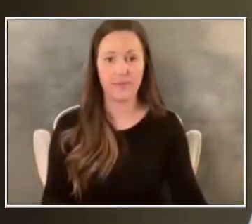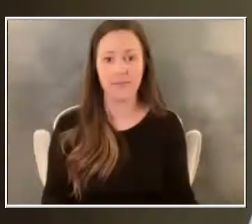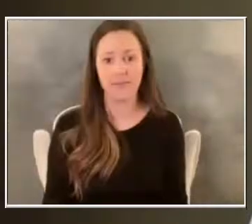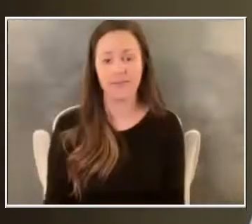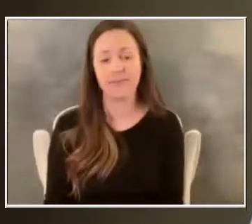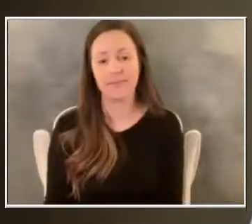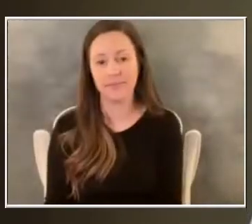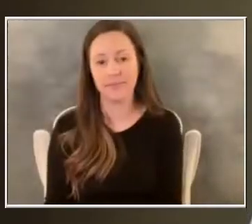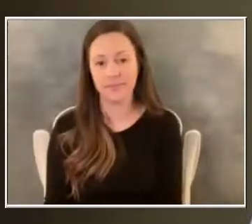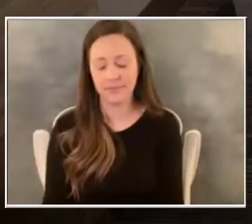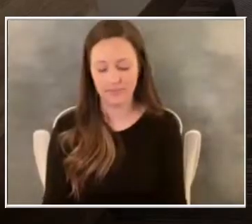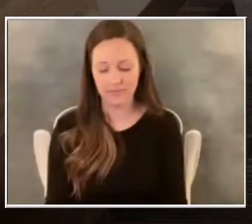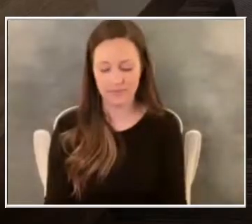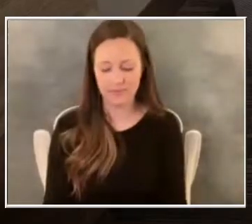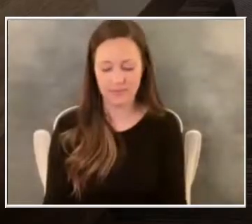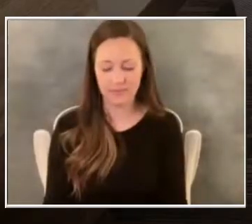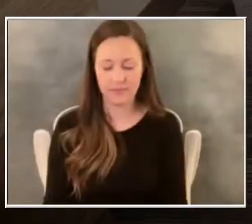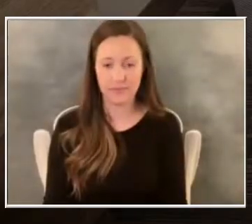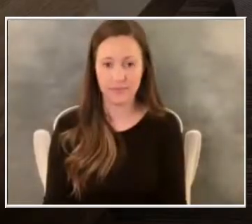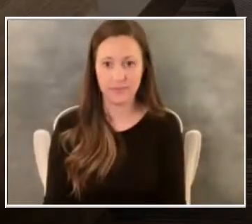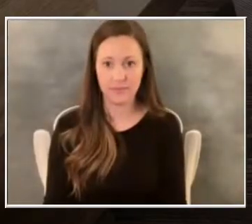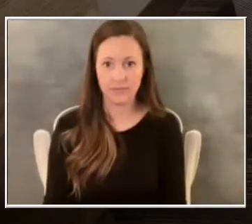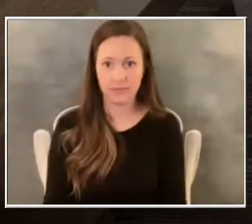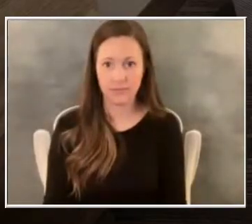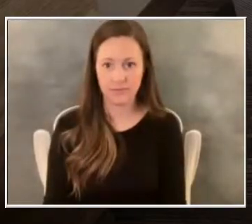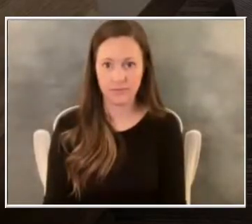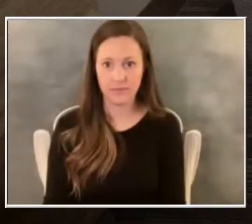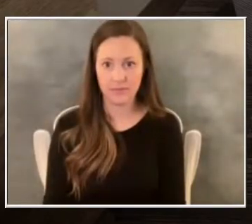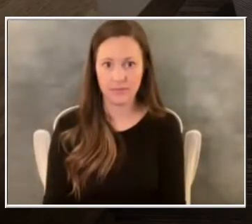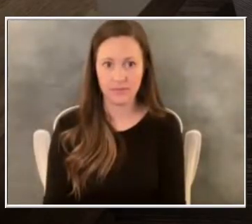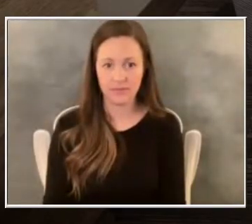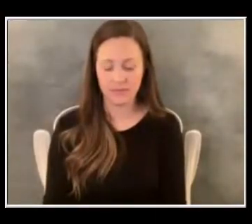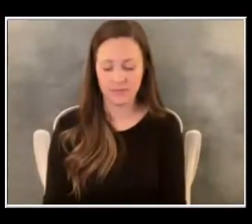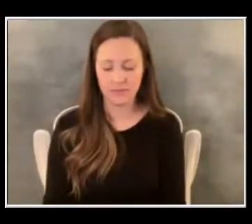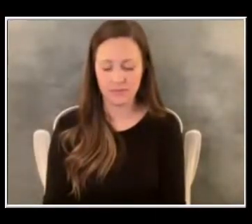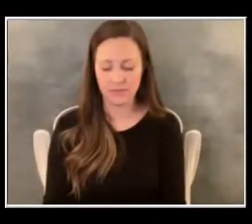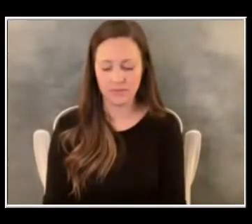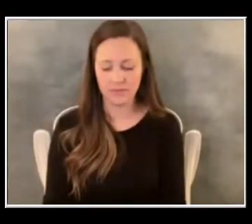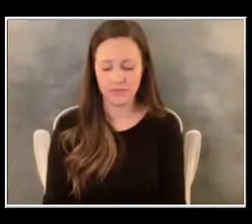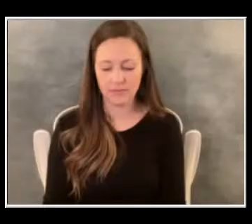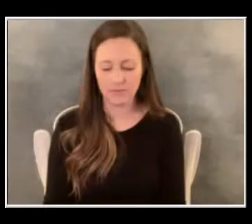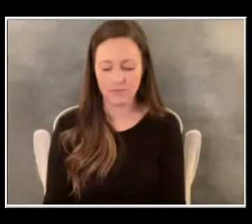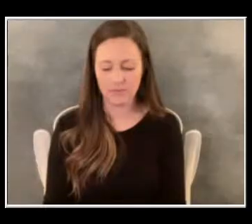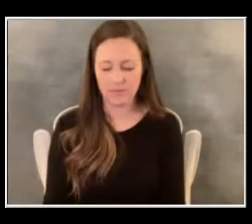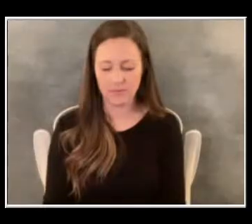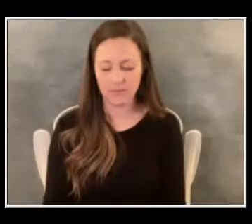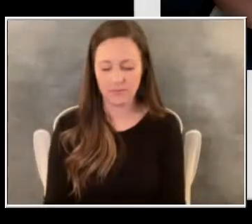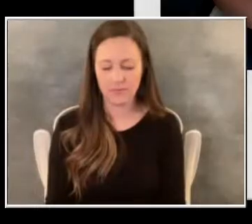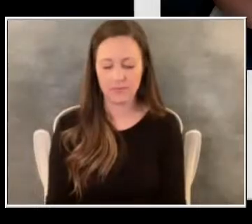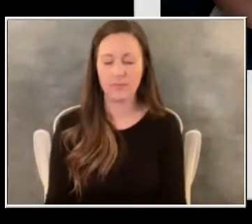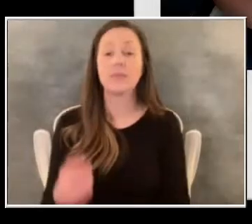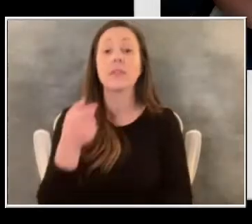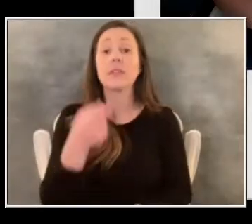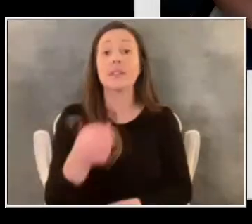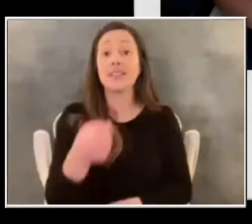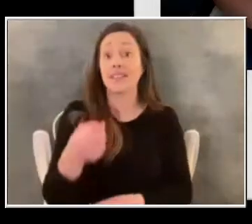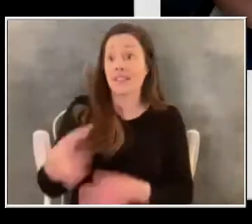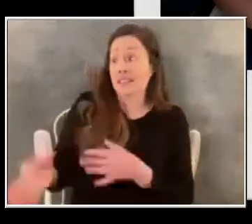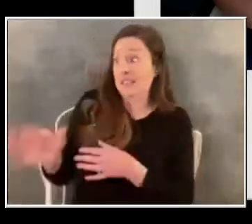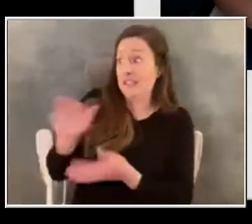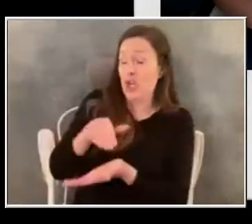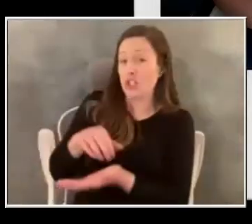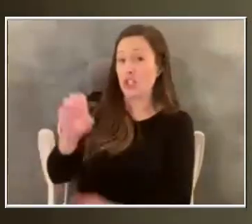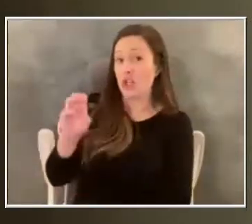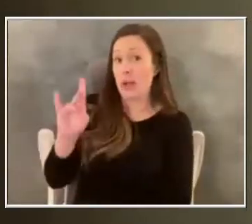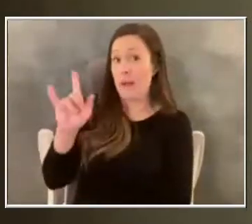She sounds so scared. Dr. Emily Matheson is Danielle's doctor. Instead of delivering Frankie, she met him in the